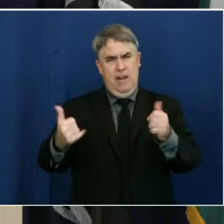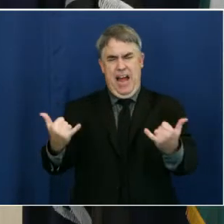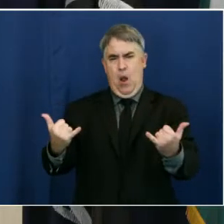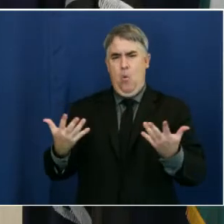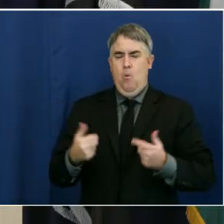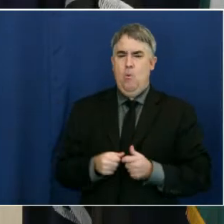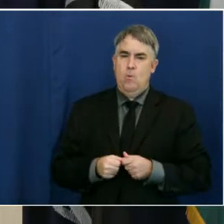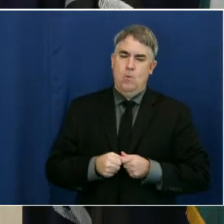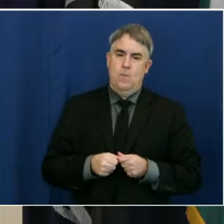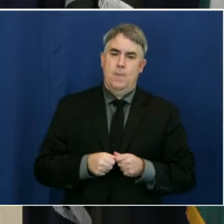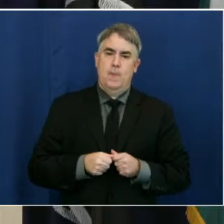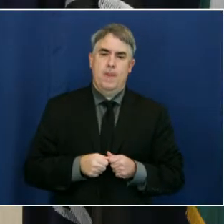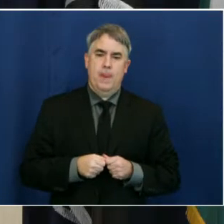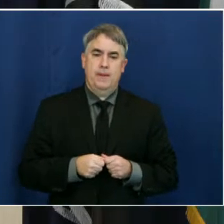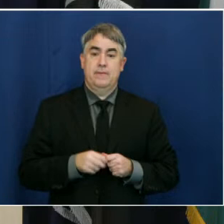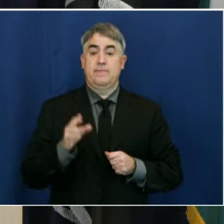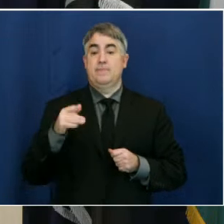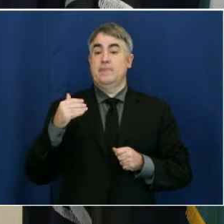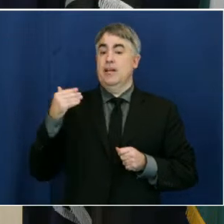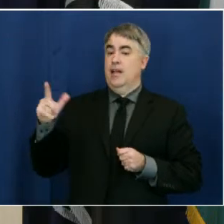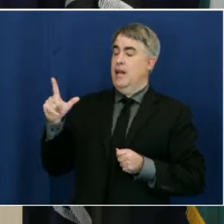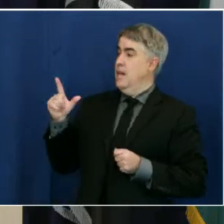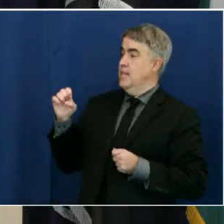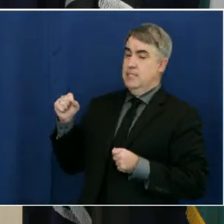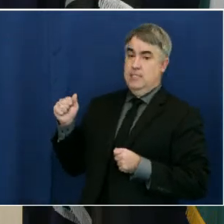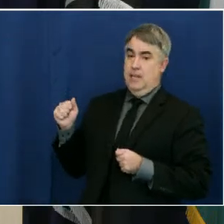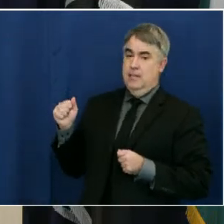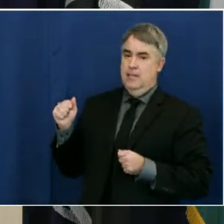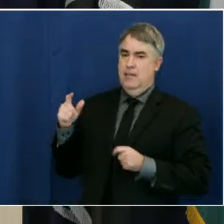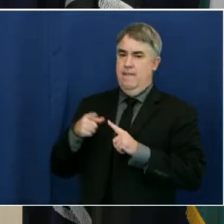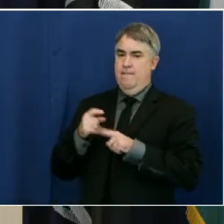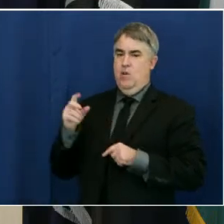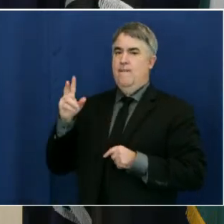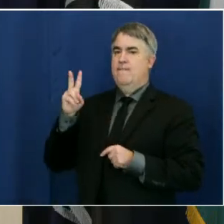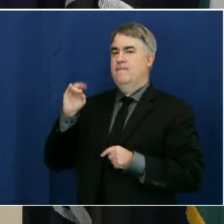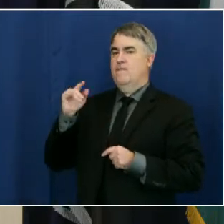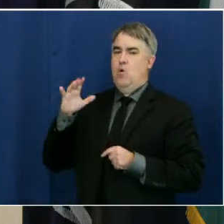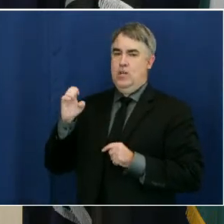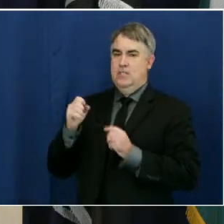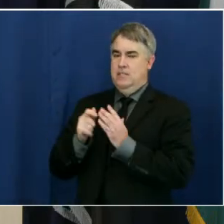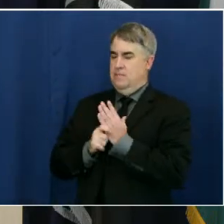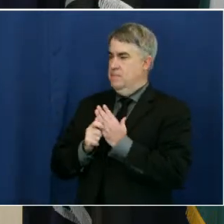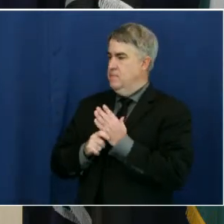Next question is from Lisa Halverstedt with Voice of San Diego. She wants to know if San Diego